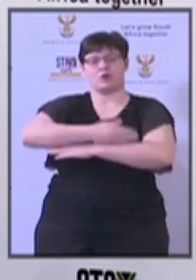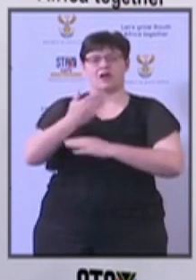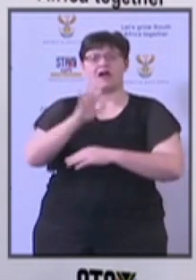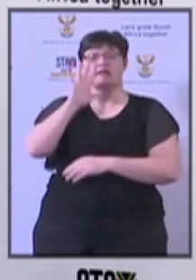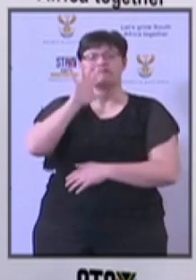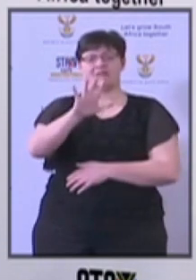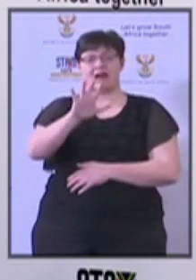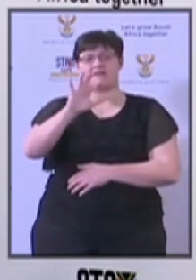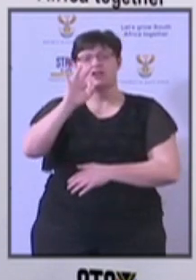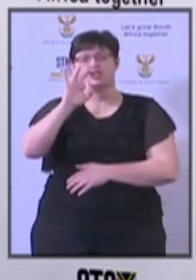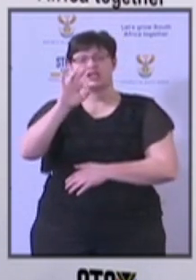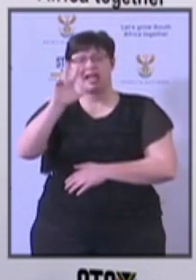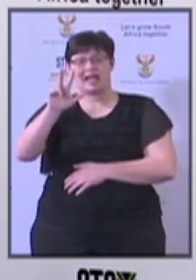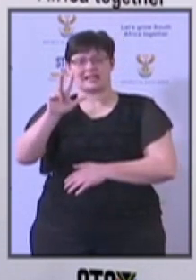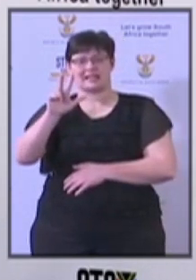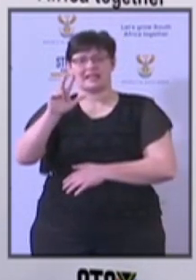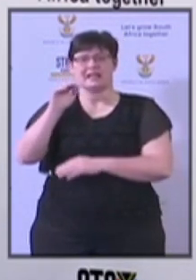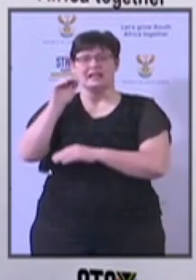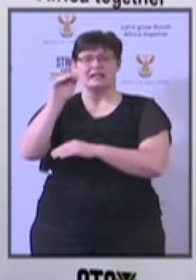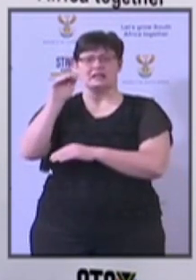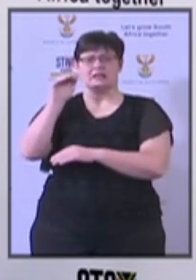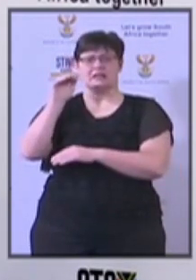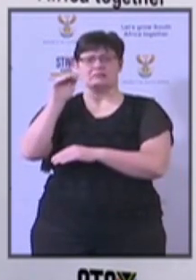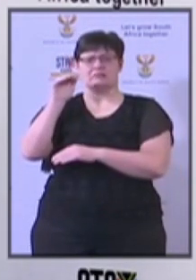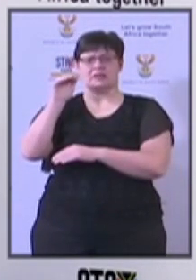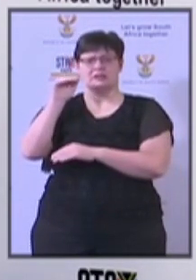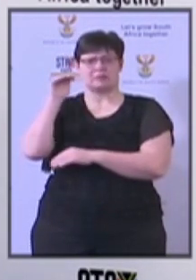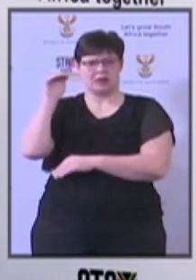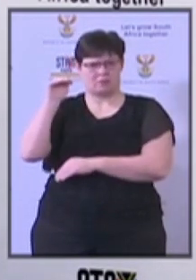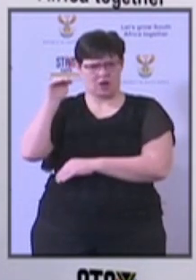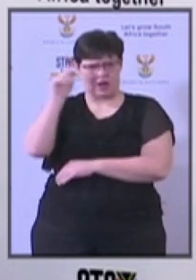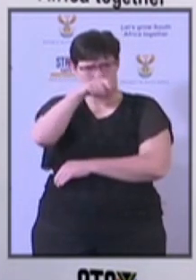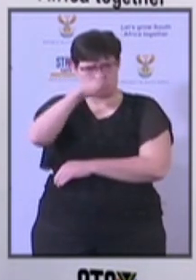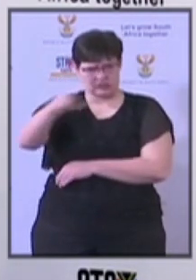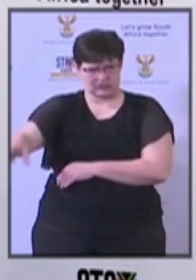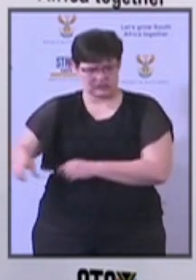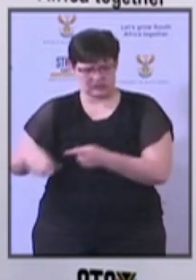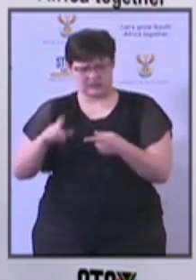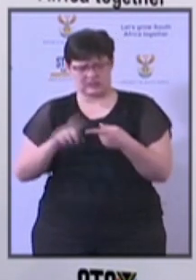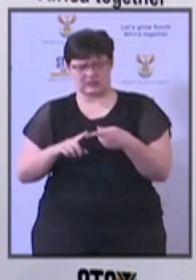538 Zimbabwean nationals. We also deported